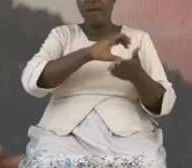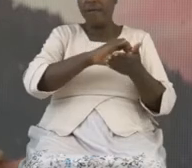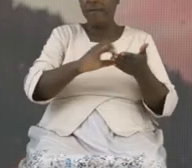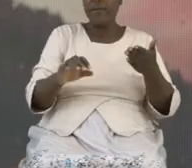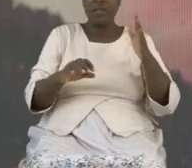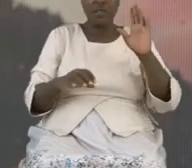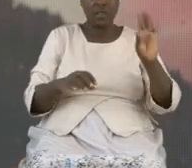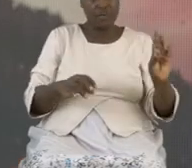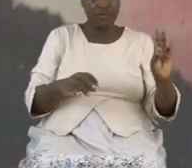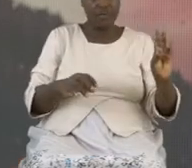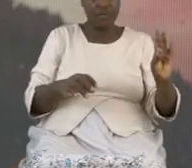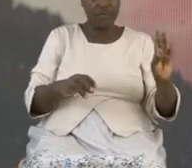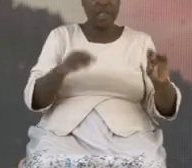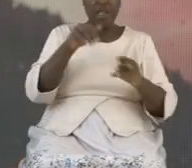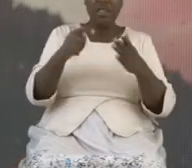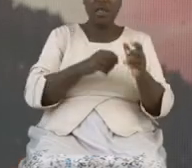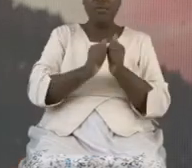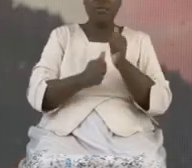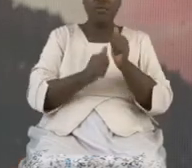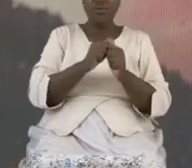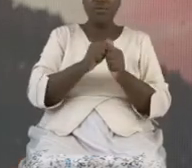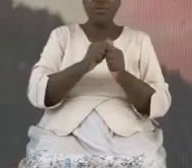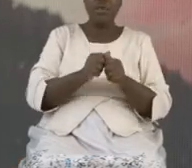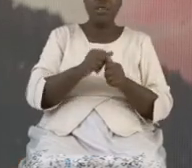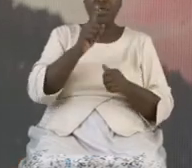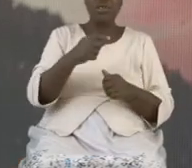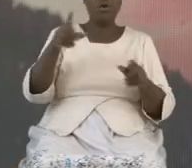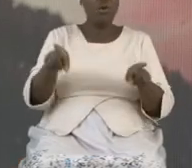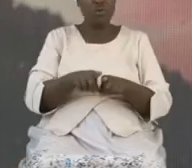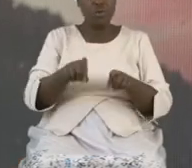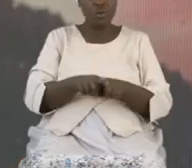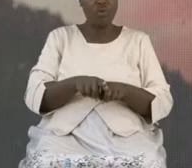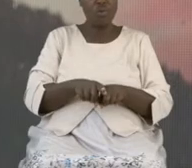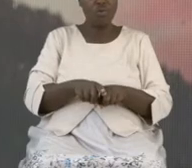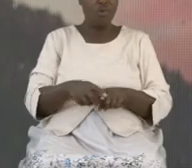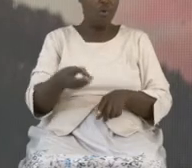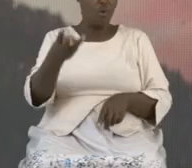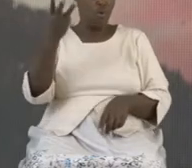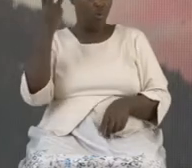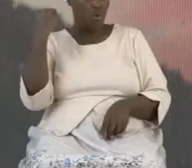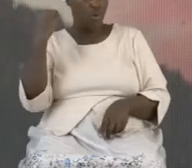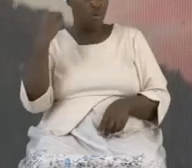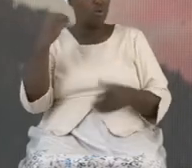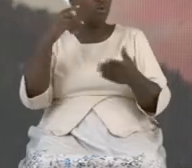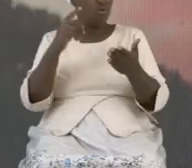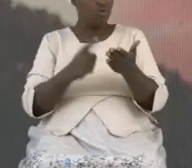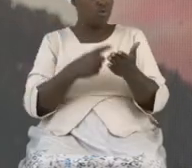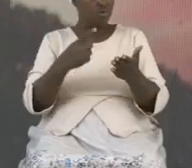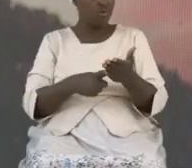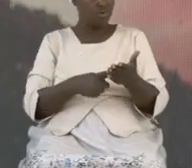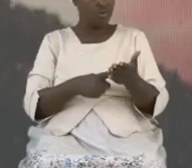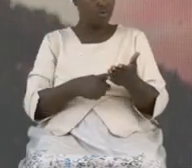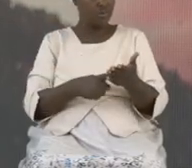which ye also walked, past tense, sometime past, sometime, when